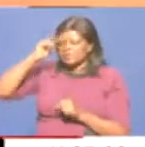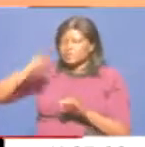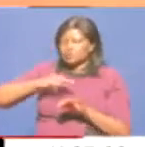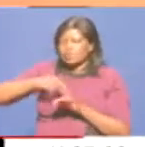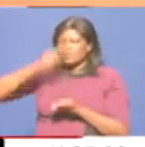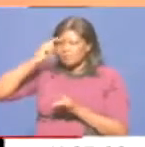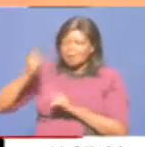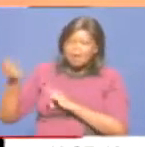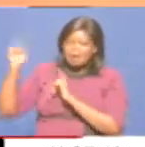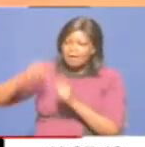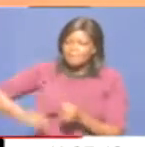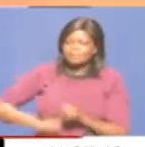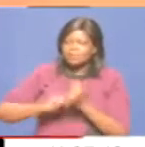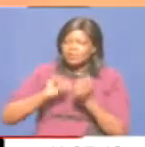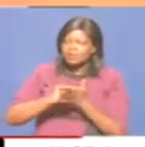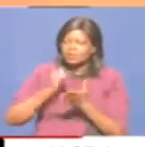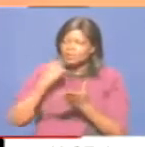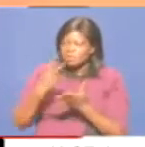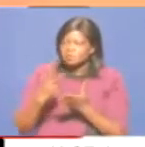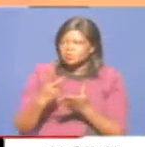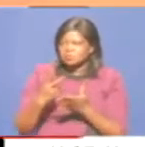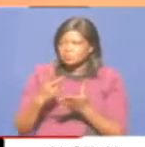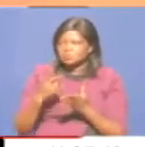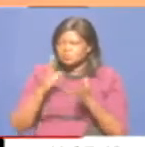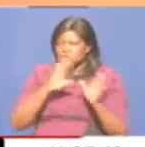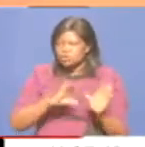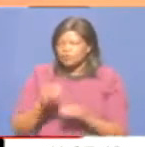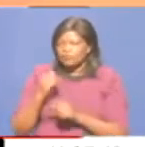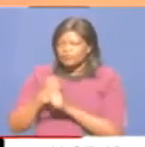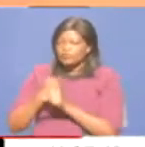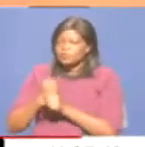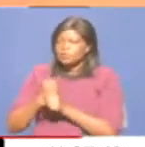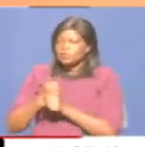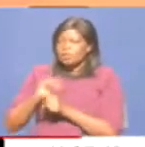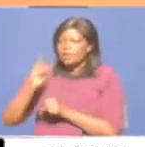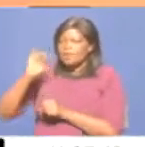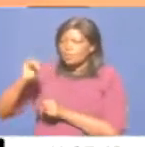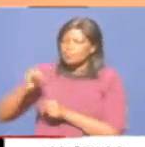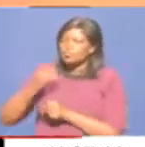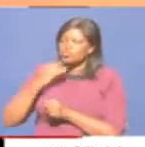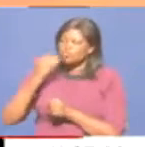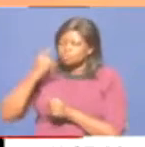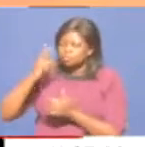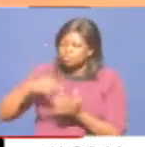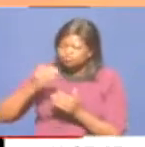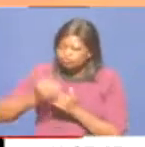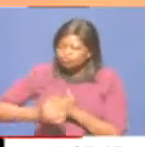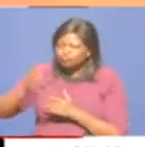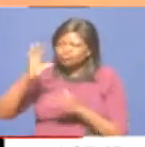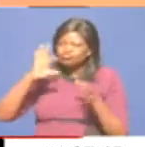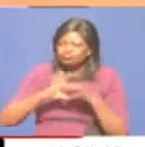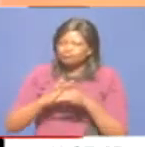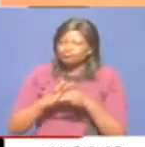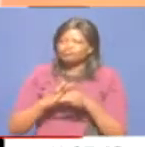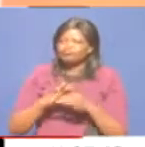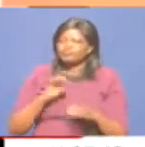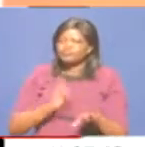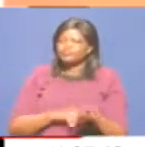come in. And that's why you see the transfer function in Nairobi County. So for what we would want to see going forward, a collaboration. When